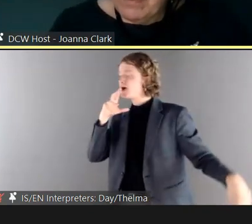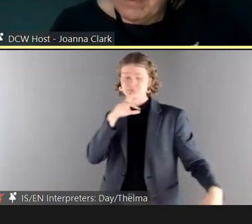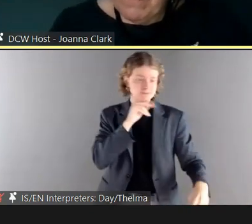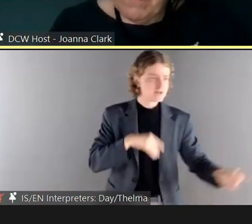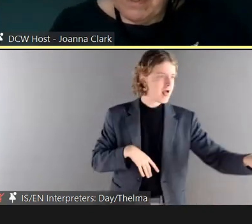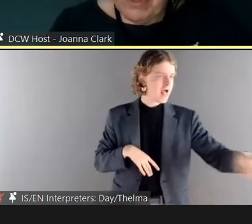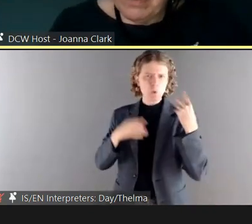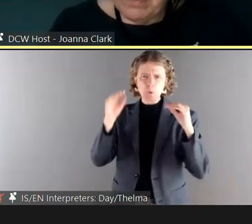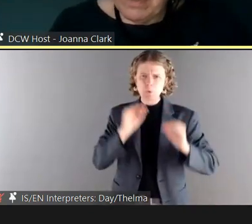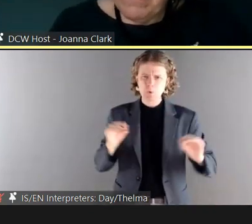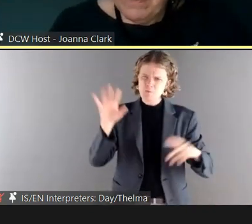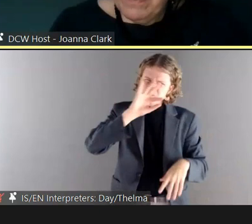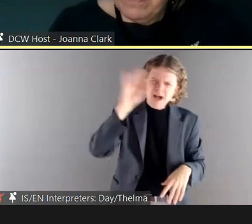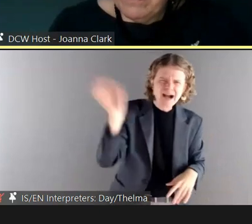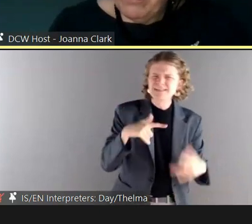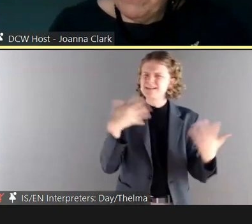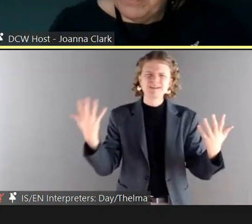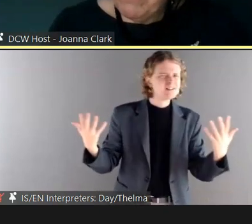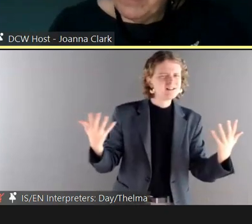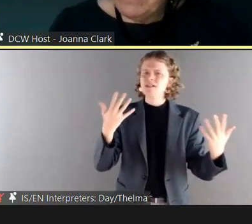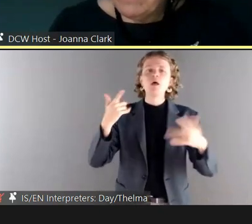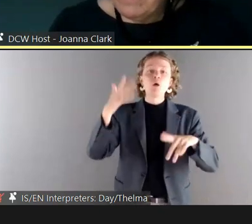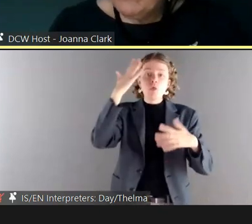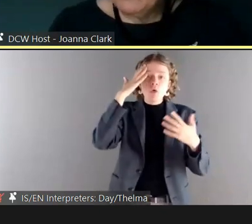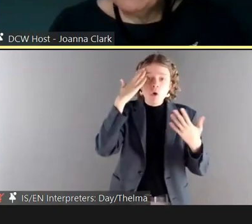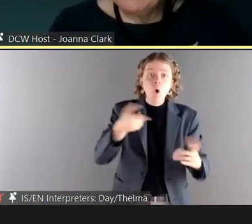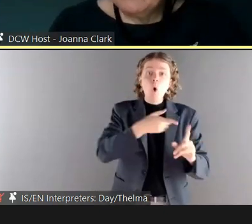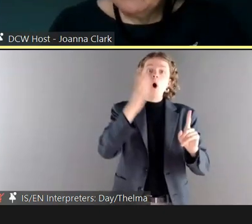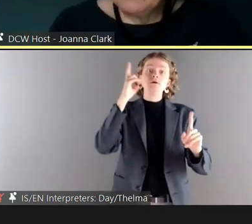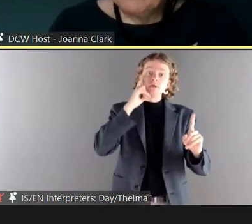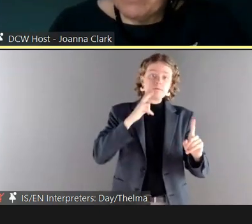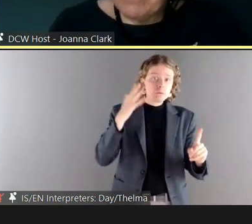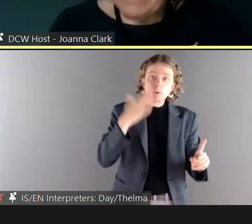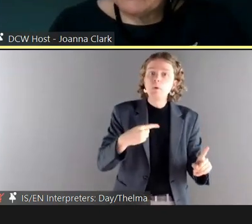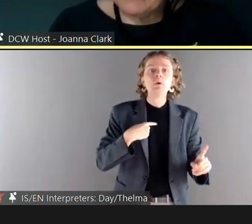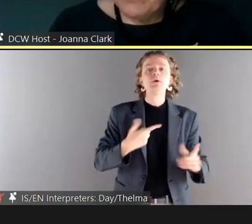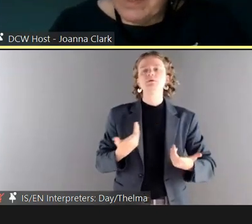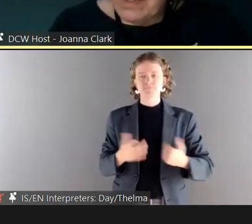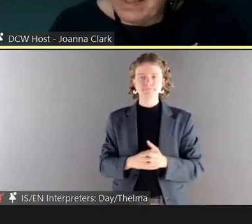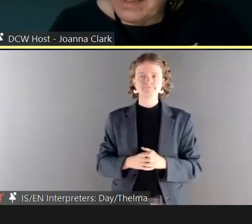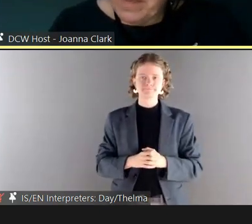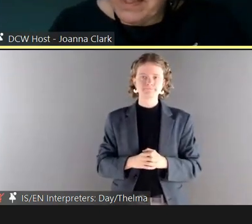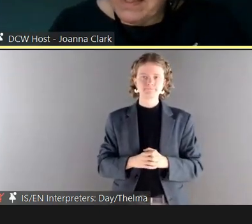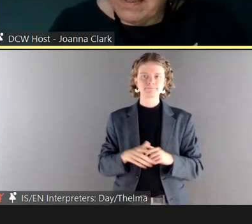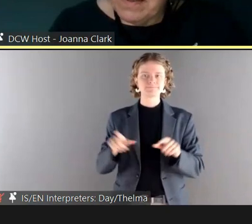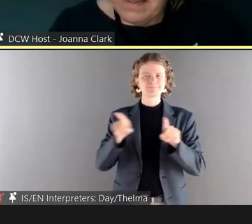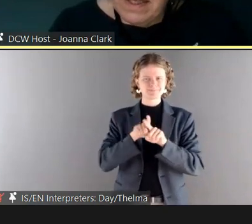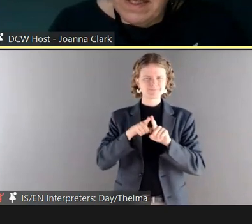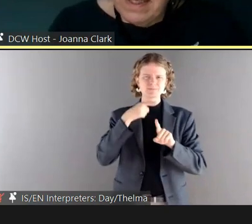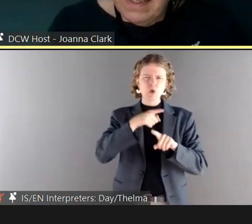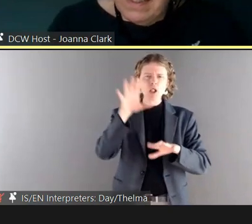that their child is deaf, they often don't understand why their learning might be slower than